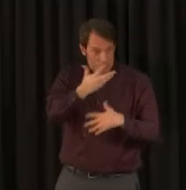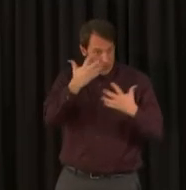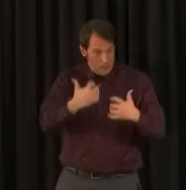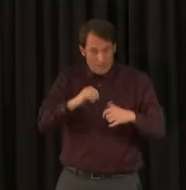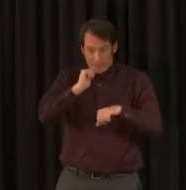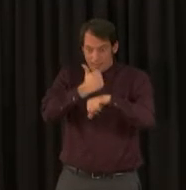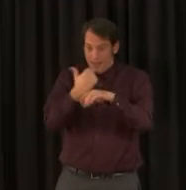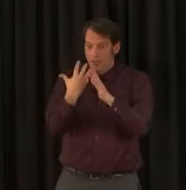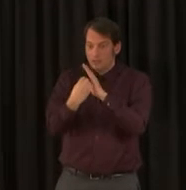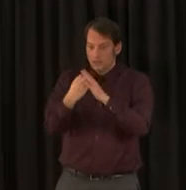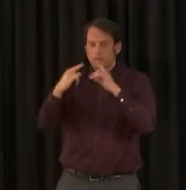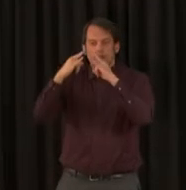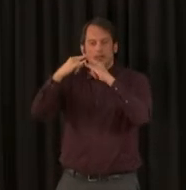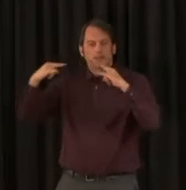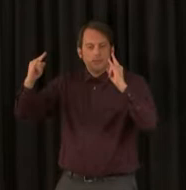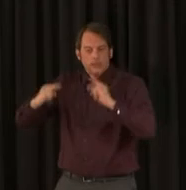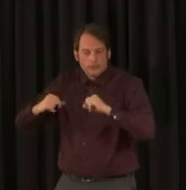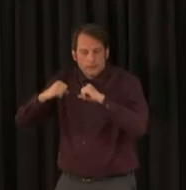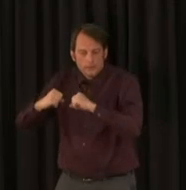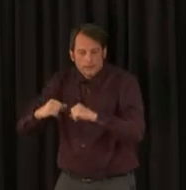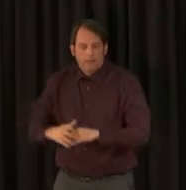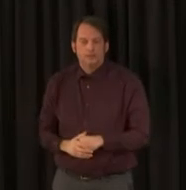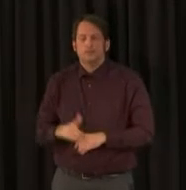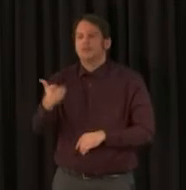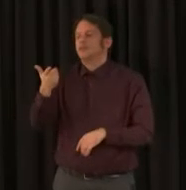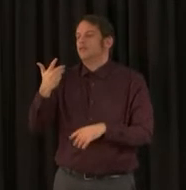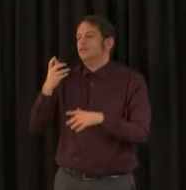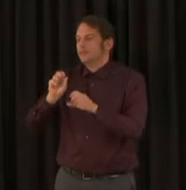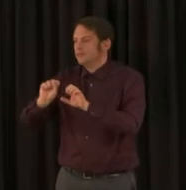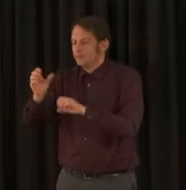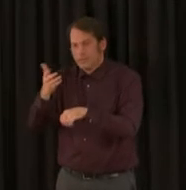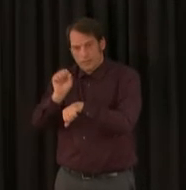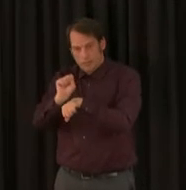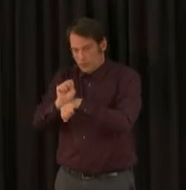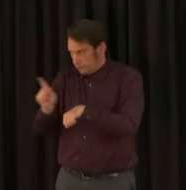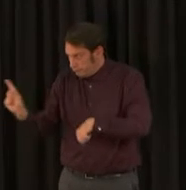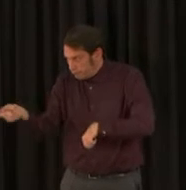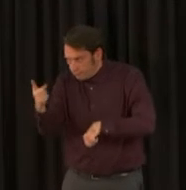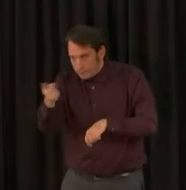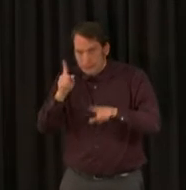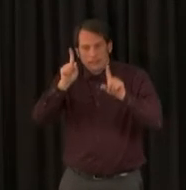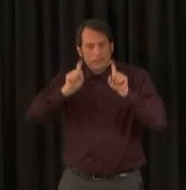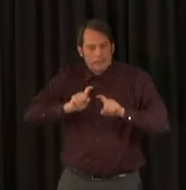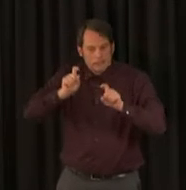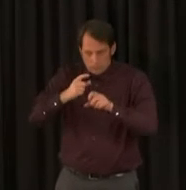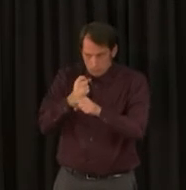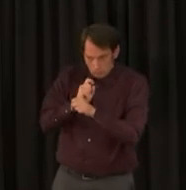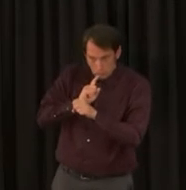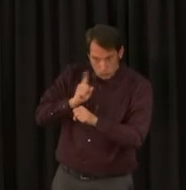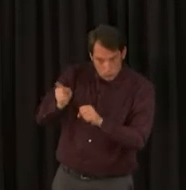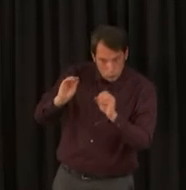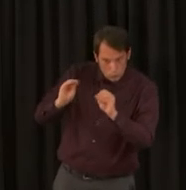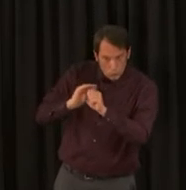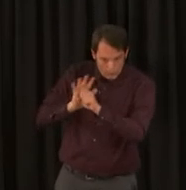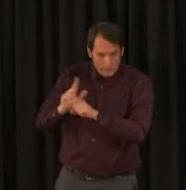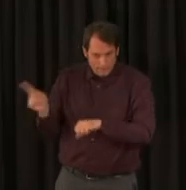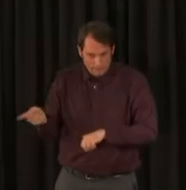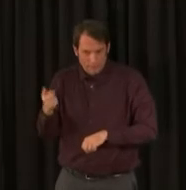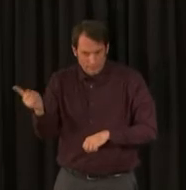can use the money to have your employees tested for COVID-19. You can also use the money to